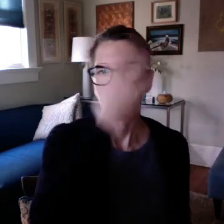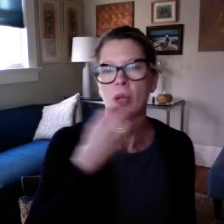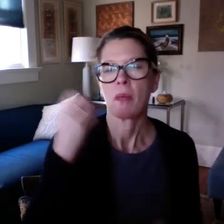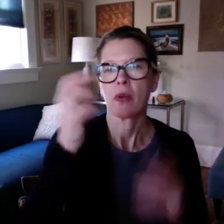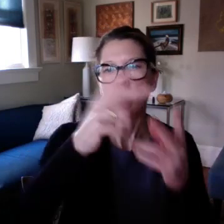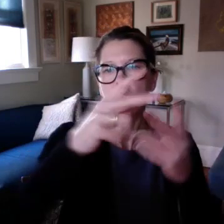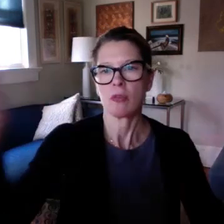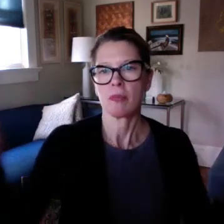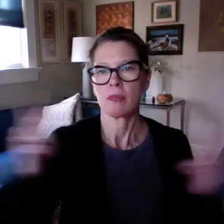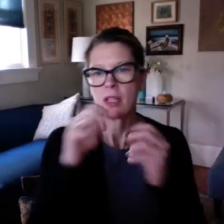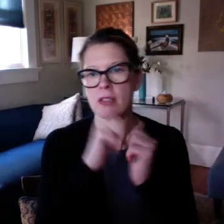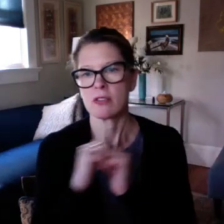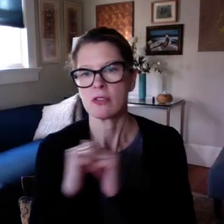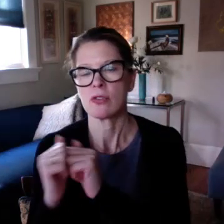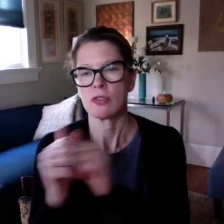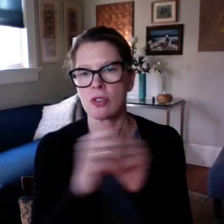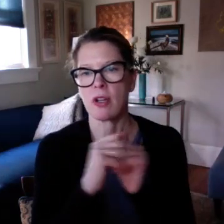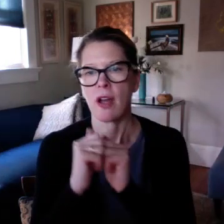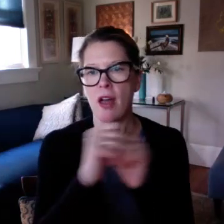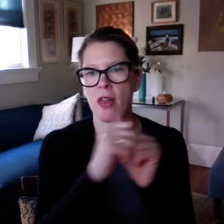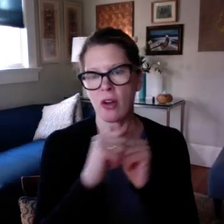We're marching upward to